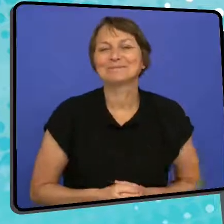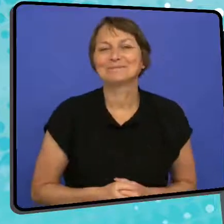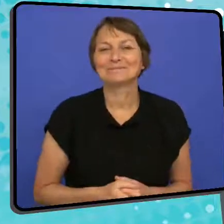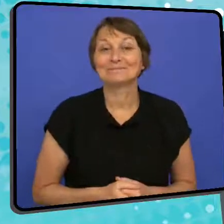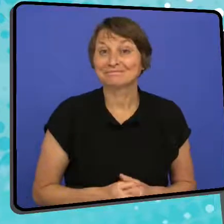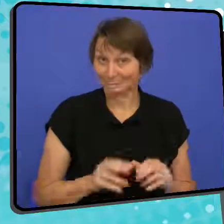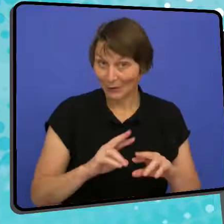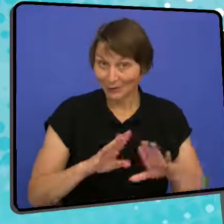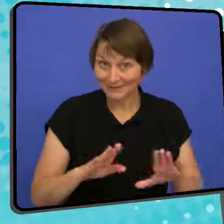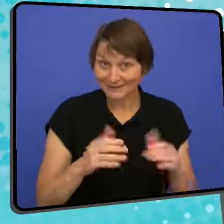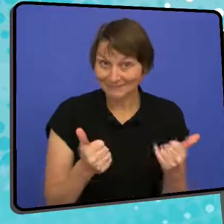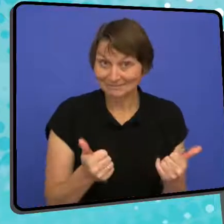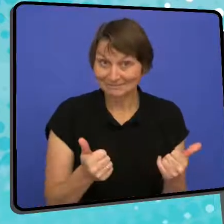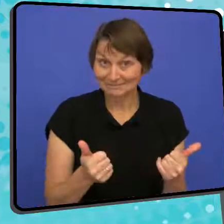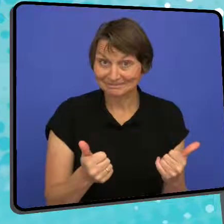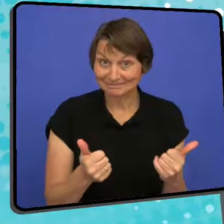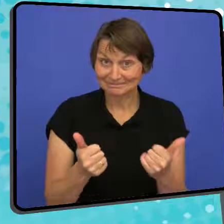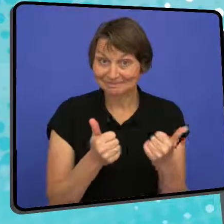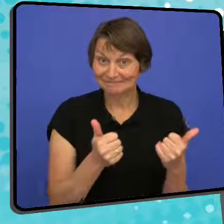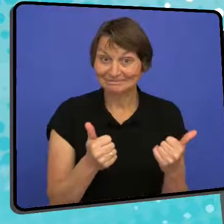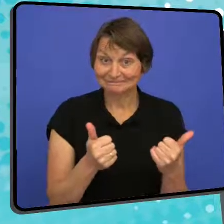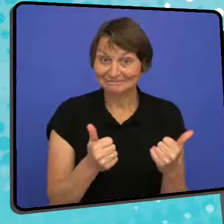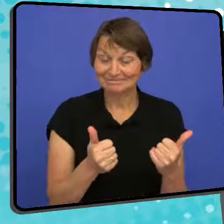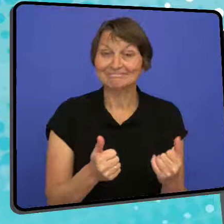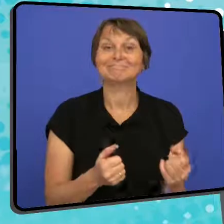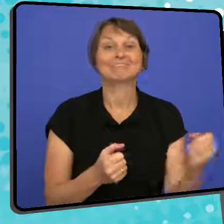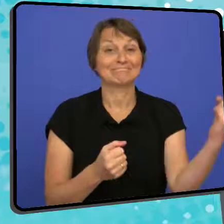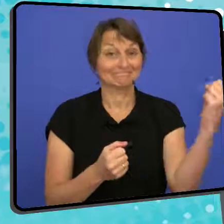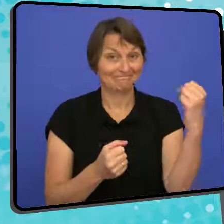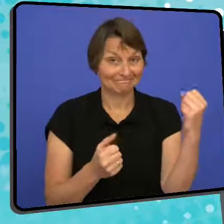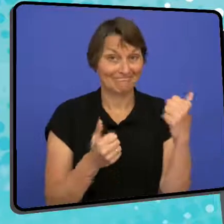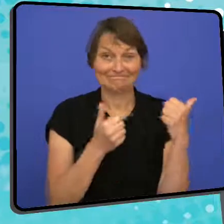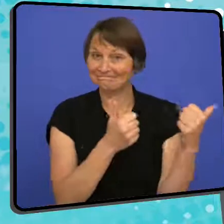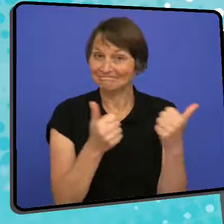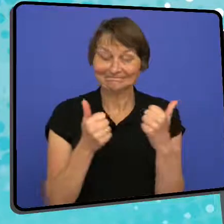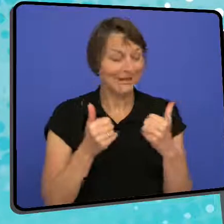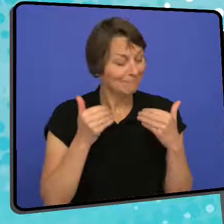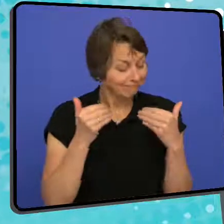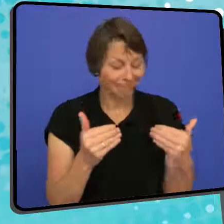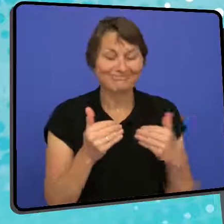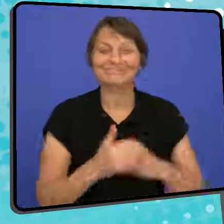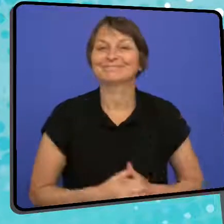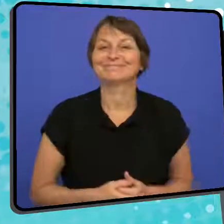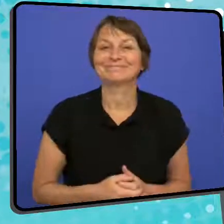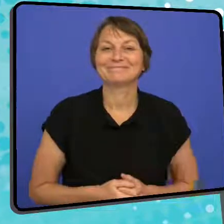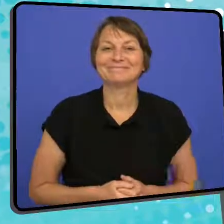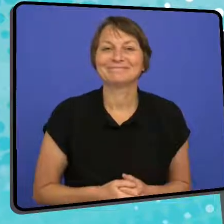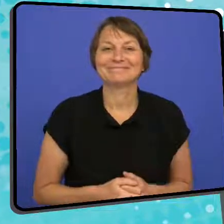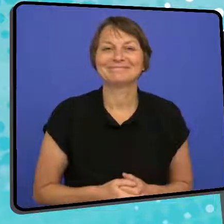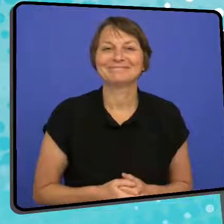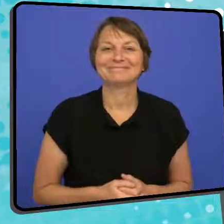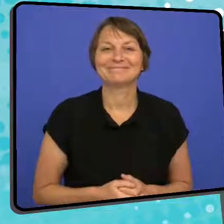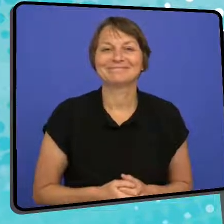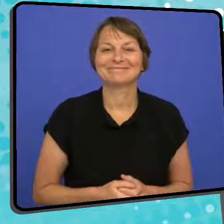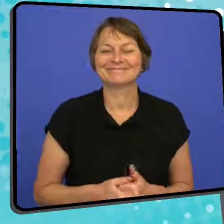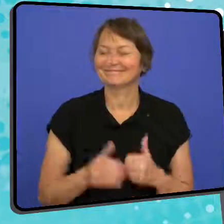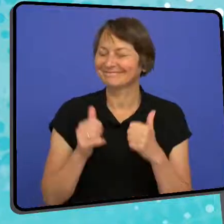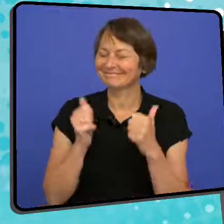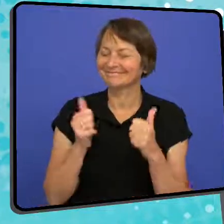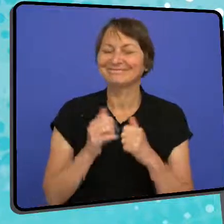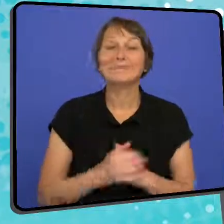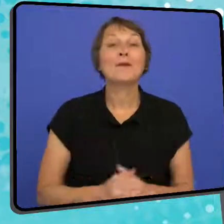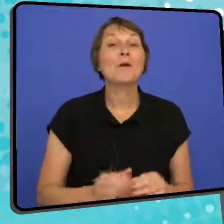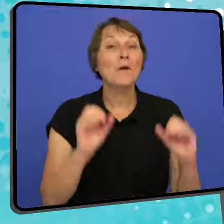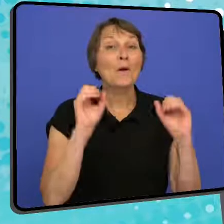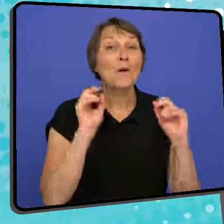ready? Are you ready to get started? I'm fully ready. Yeah. Nice one. All right, so we'll